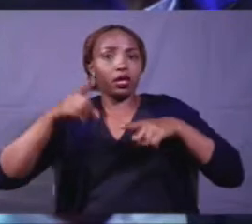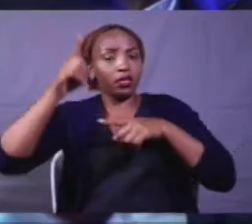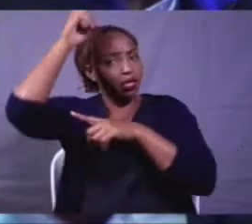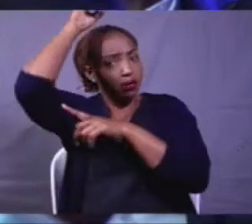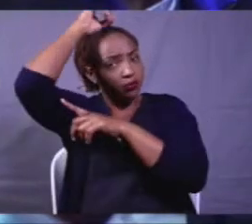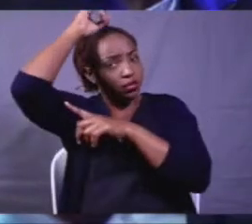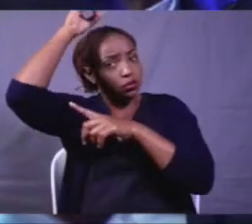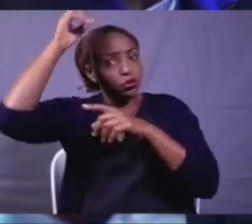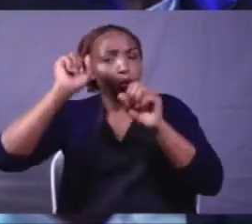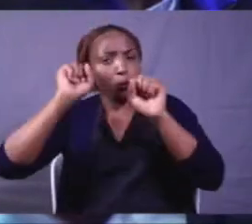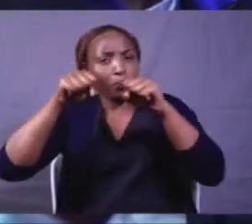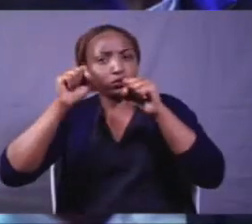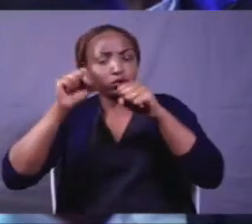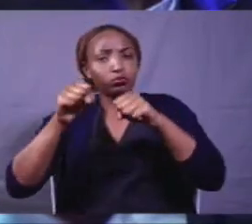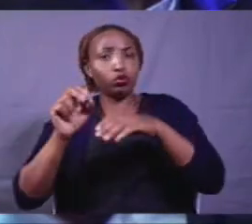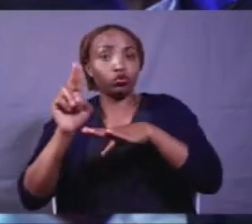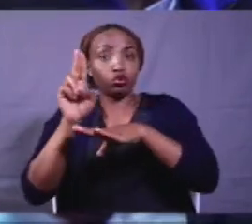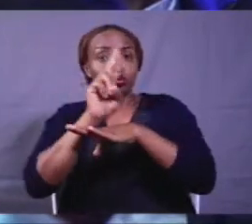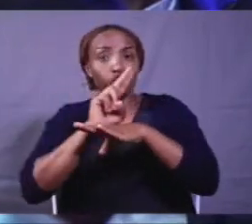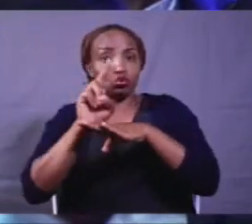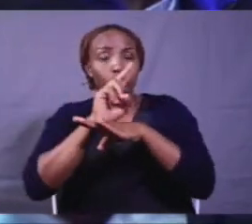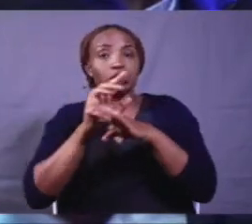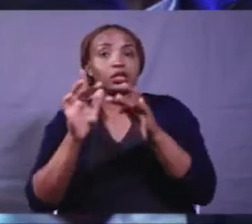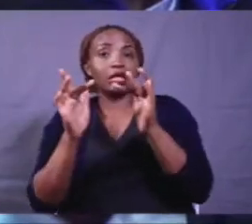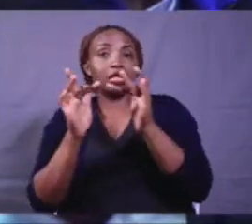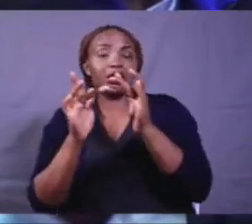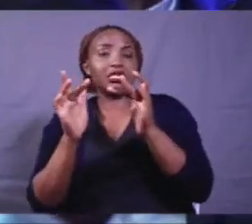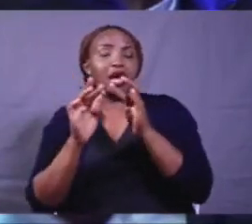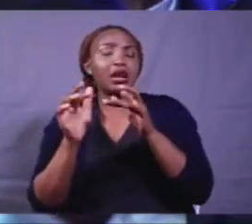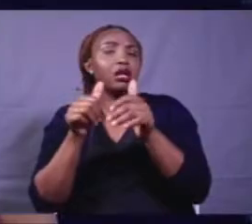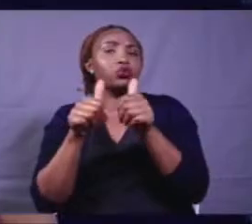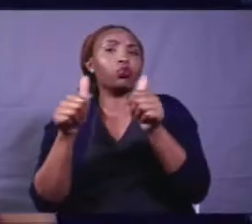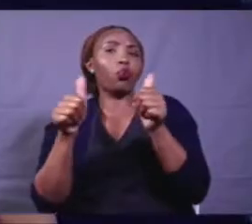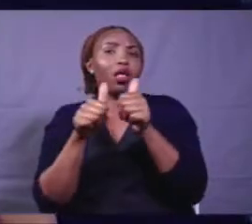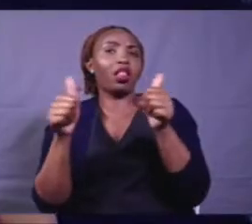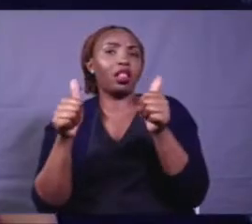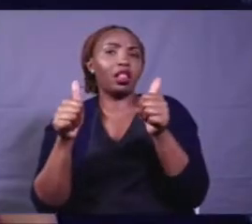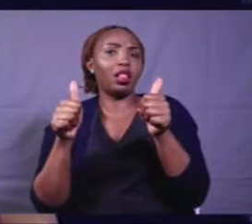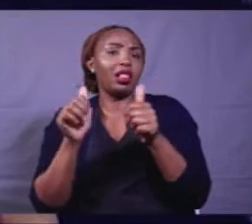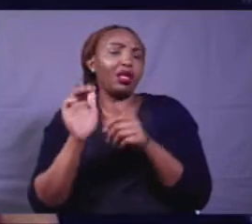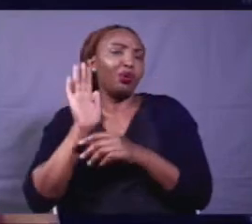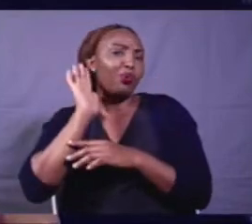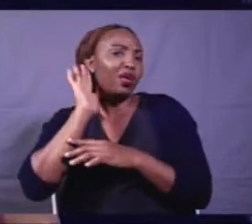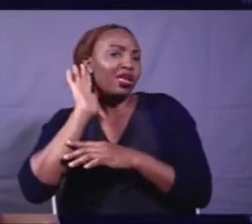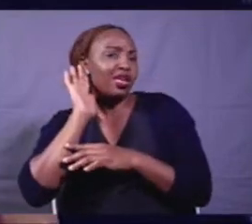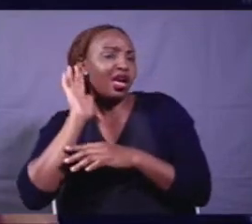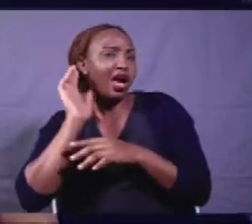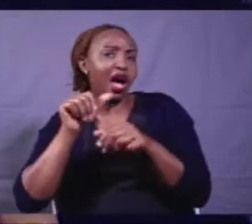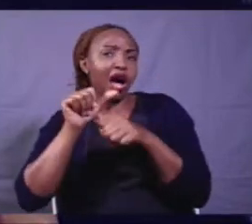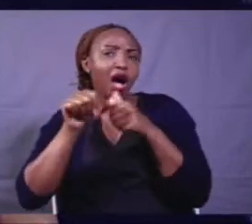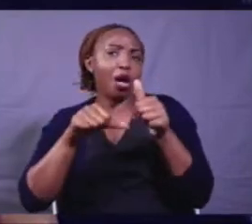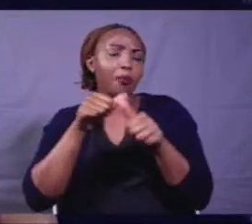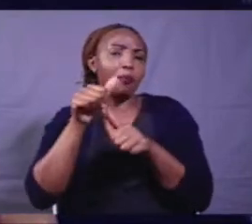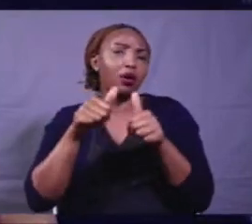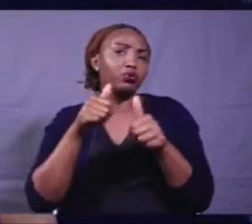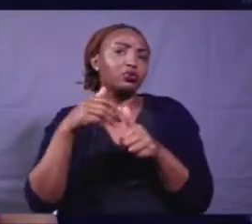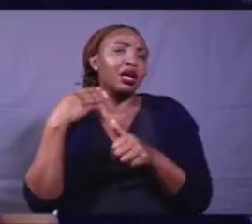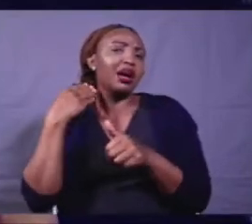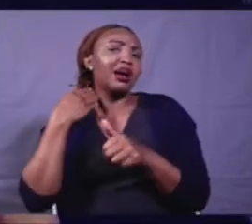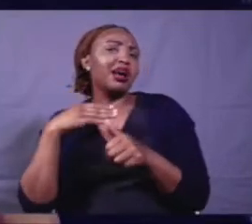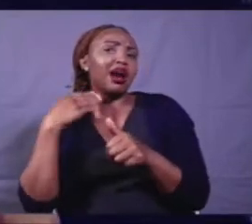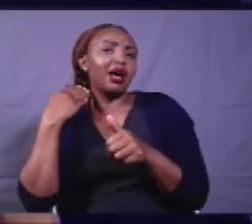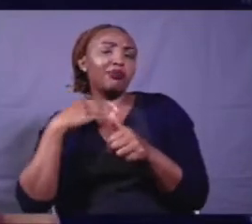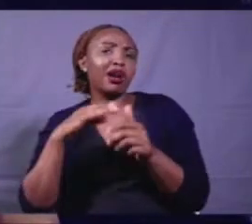can use their social media handles? And now that we've had a cyber crime and cyber bullying issues